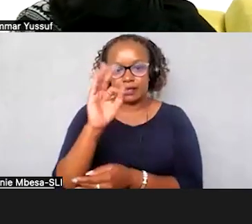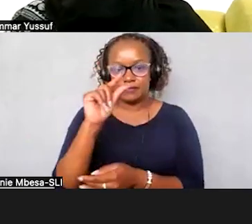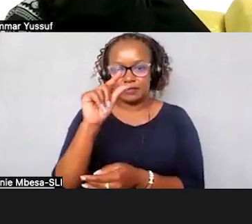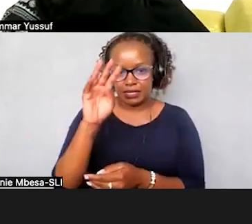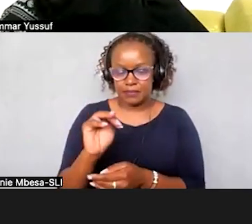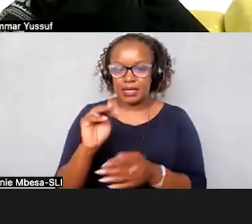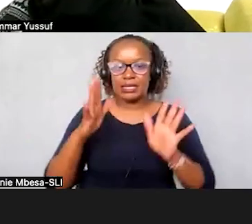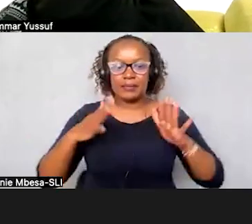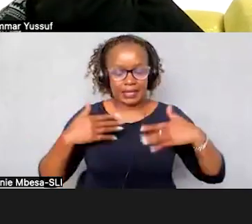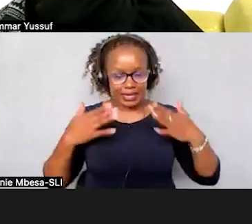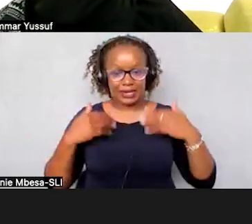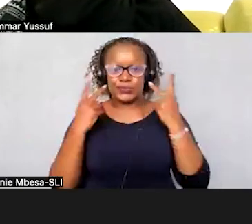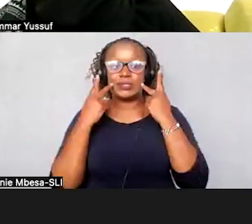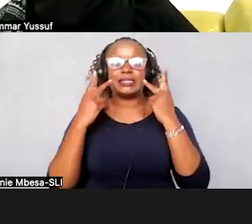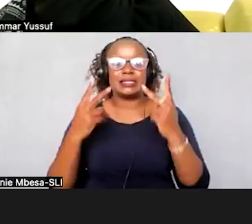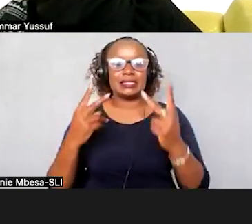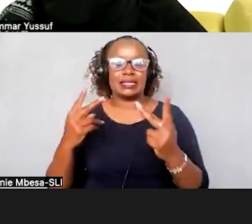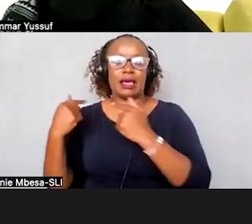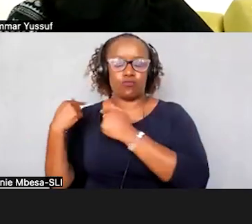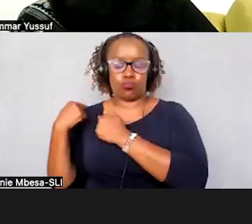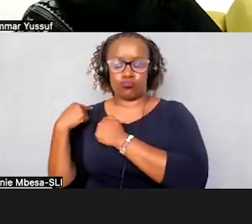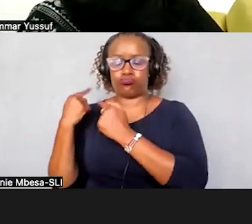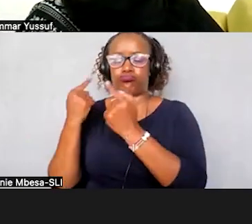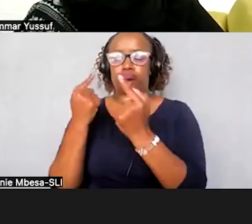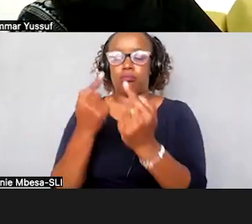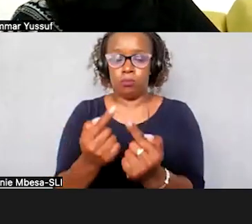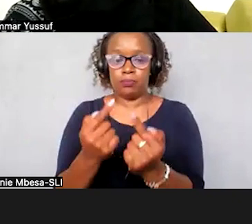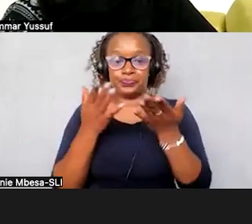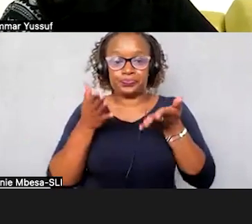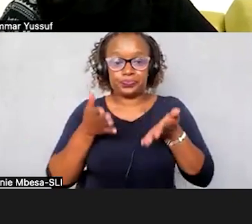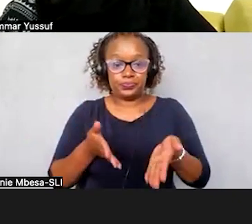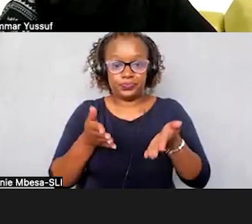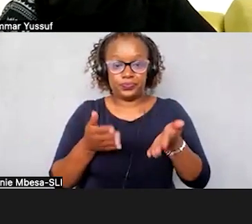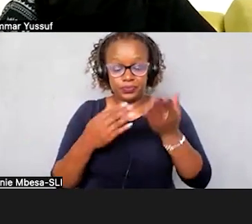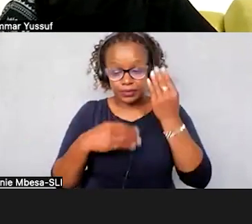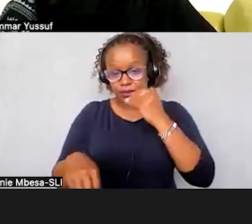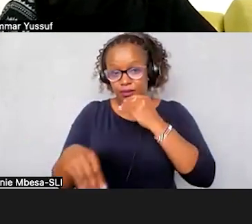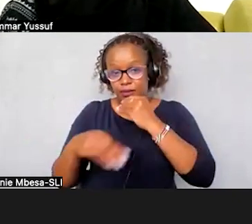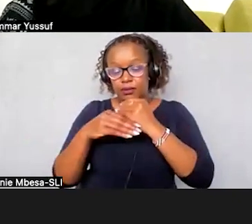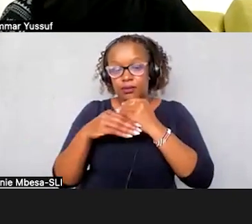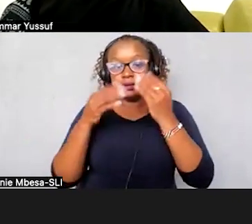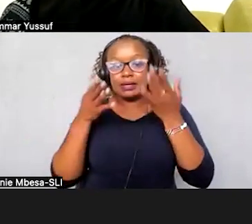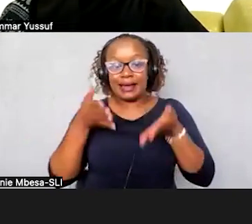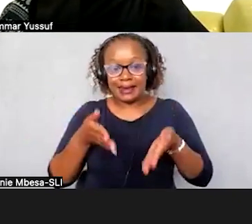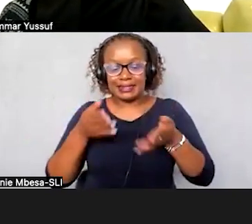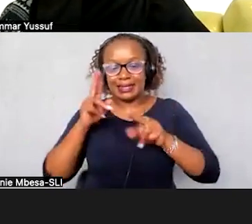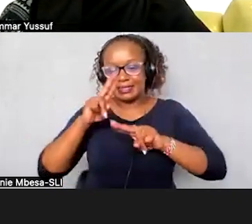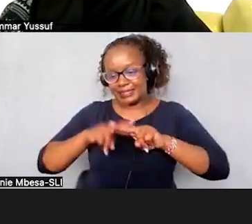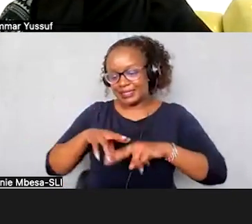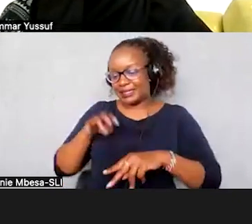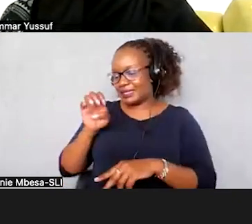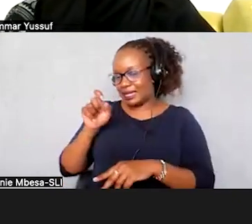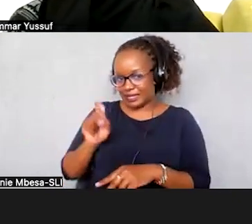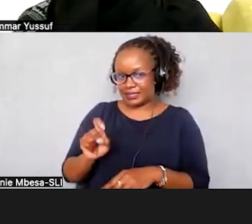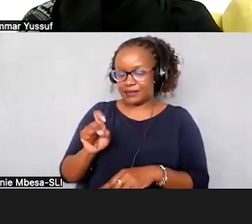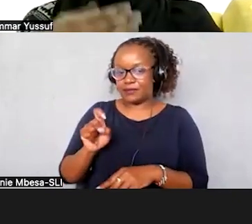that they have come this far. And in addition to that, currently I sit in the executive committee of the